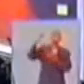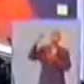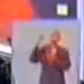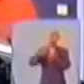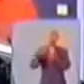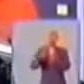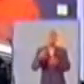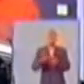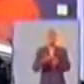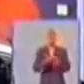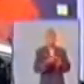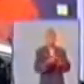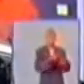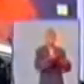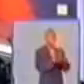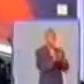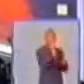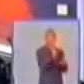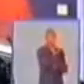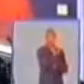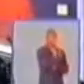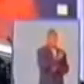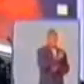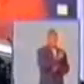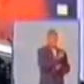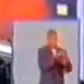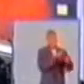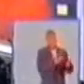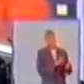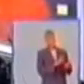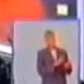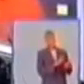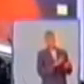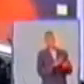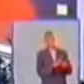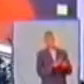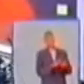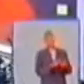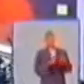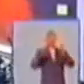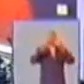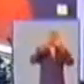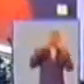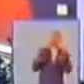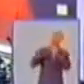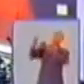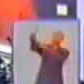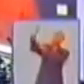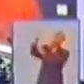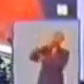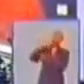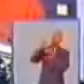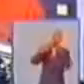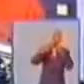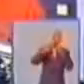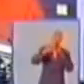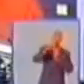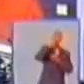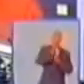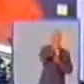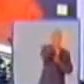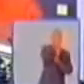To you, priests, who despise my name. Yet, you say, in what way have we despised your name? You offer